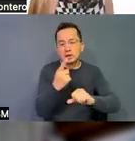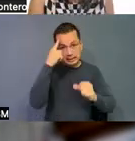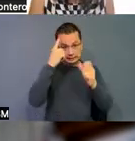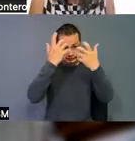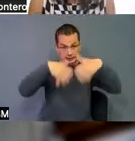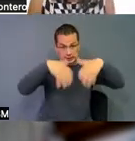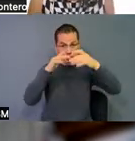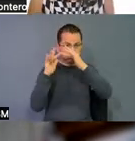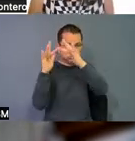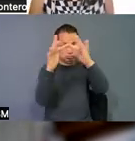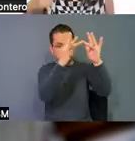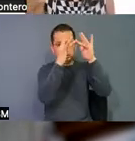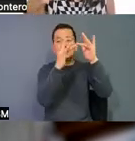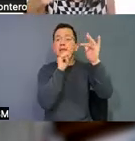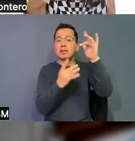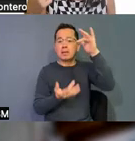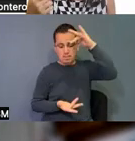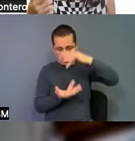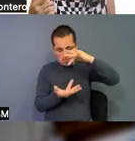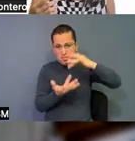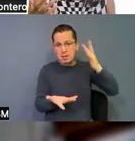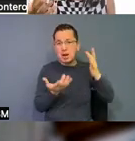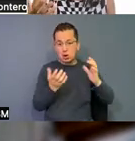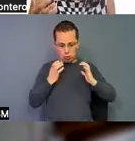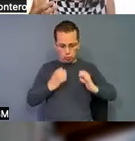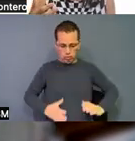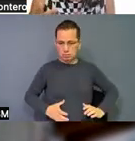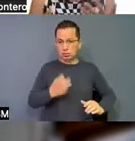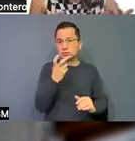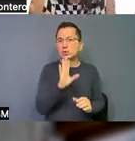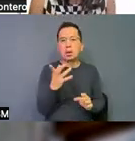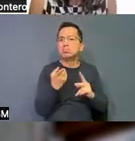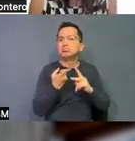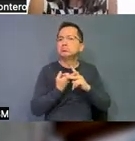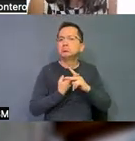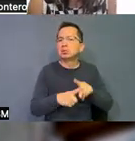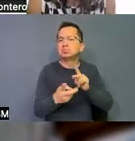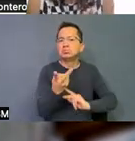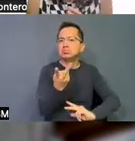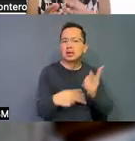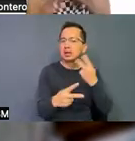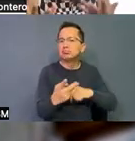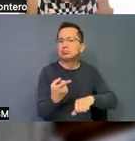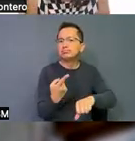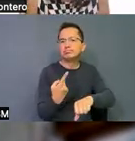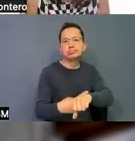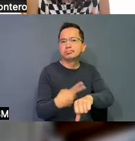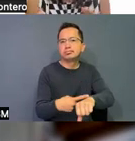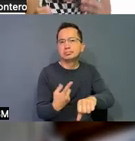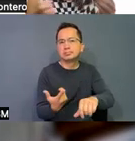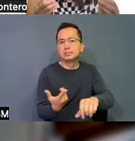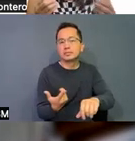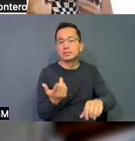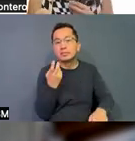receiving a beating, your brain is processing it as if, you know, you got into a fight with your best friend. There's no difference for the